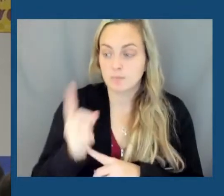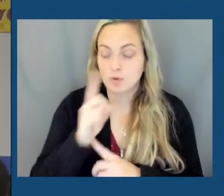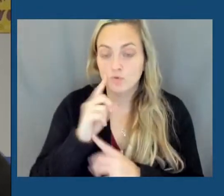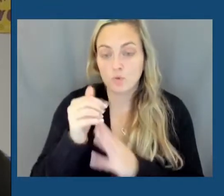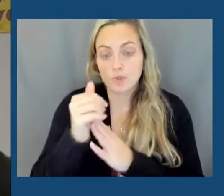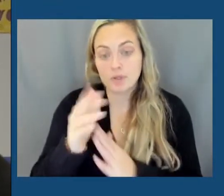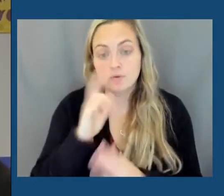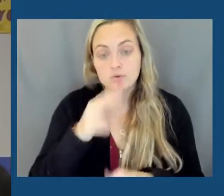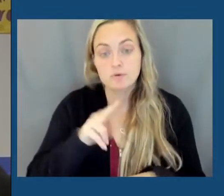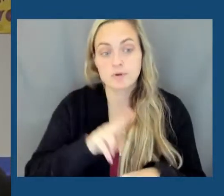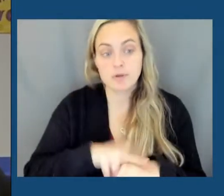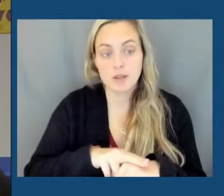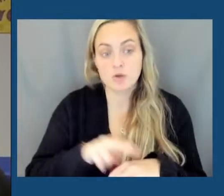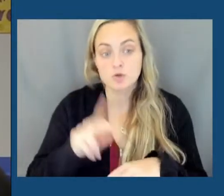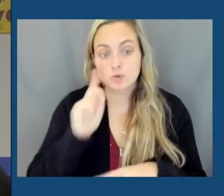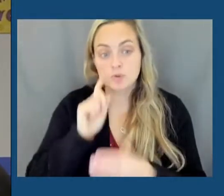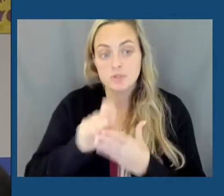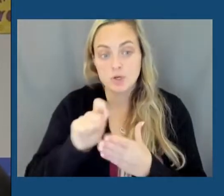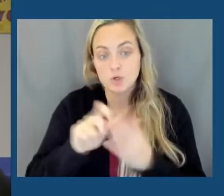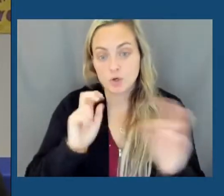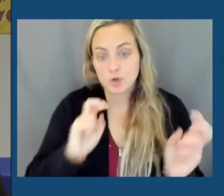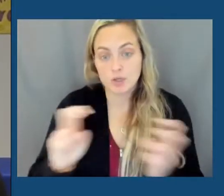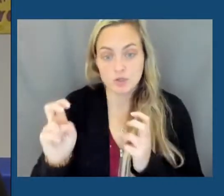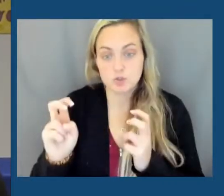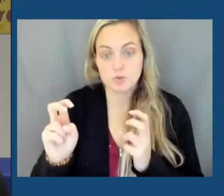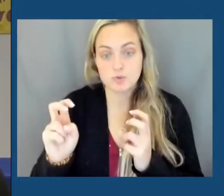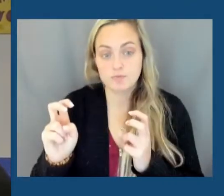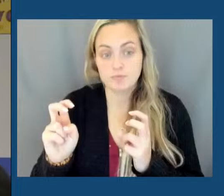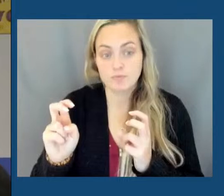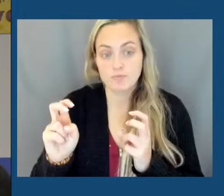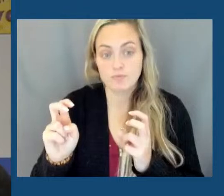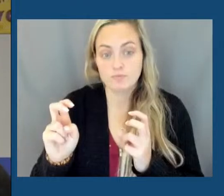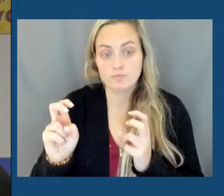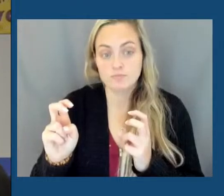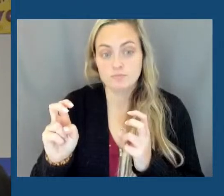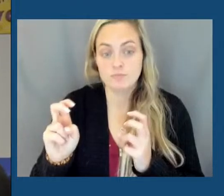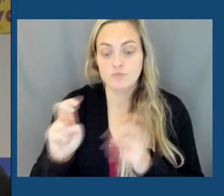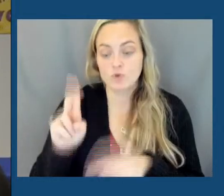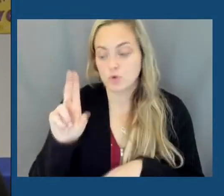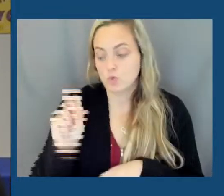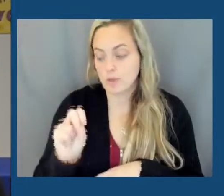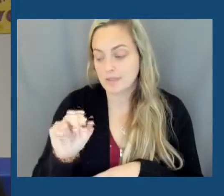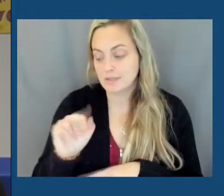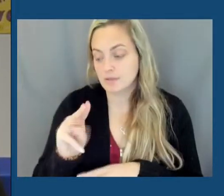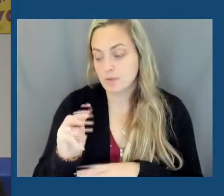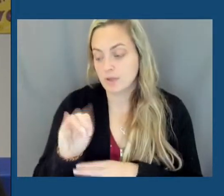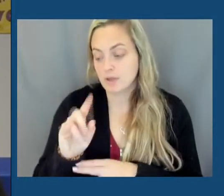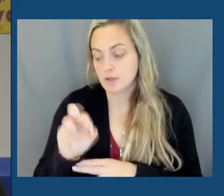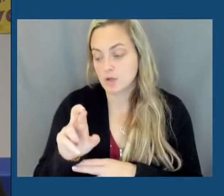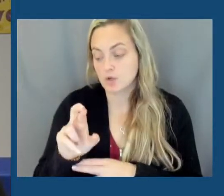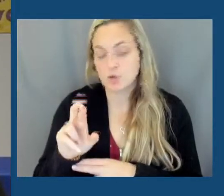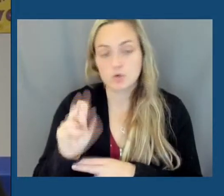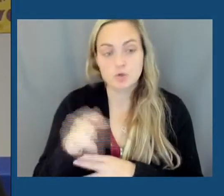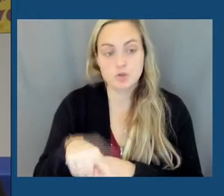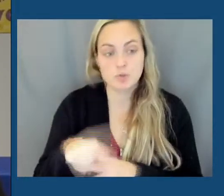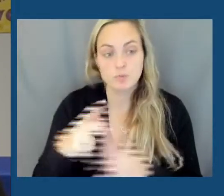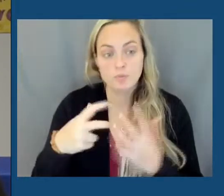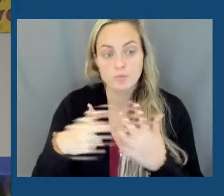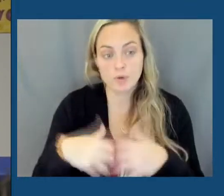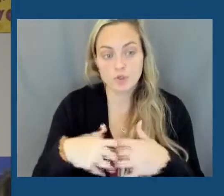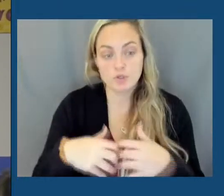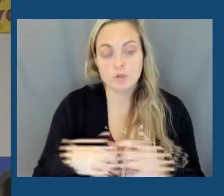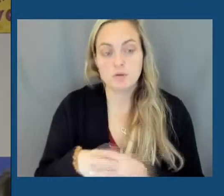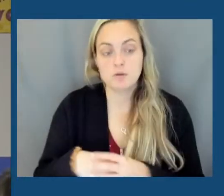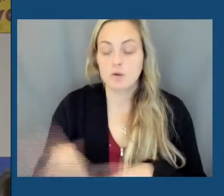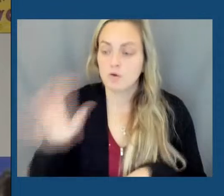national security issues, including U.S. semiconductor chip production. Secretary Raimondo was formerly